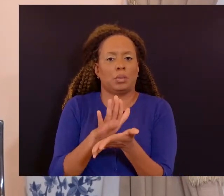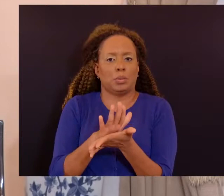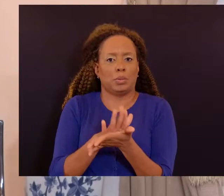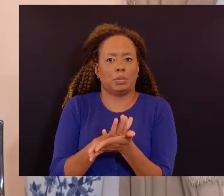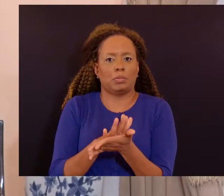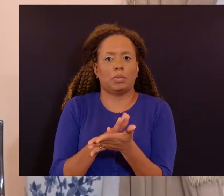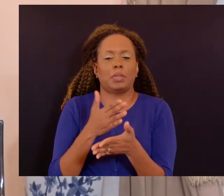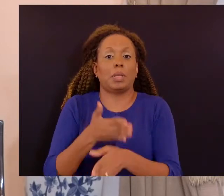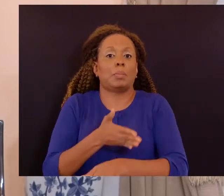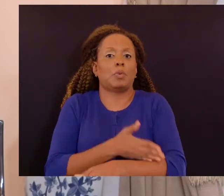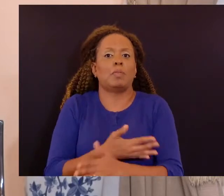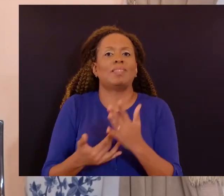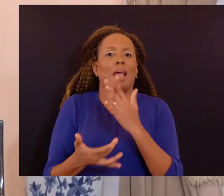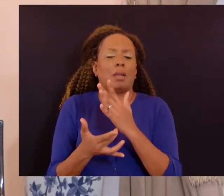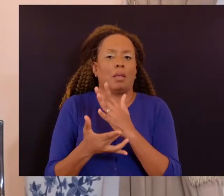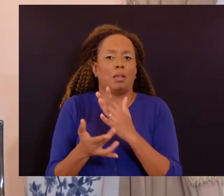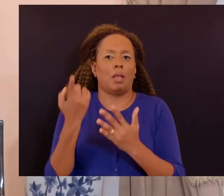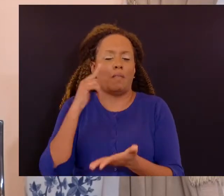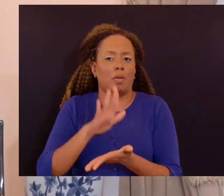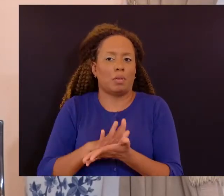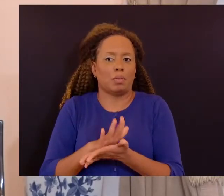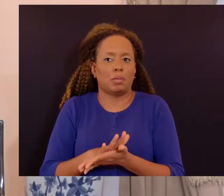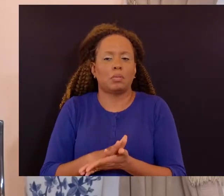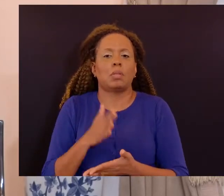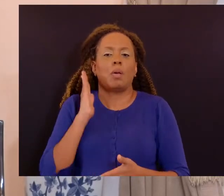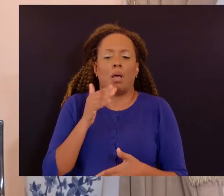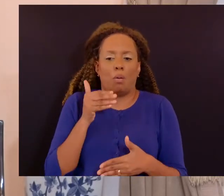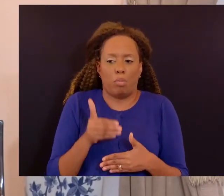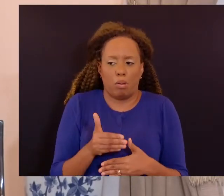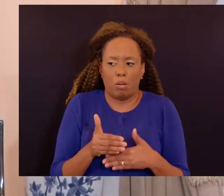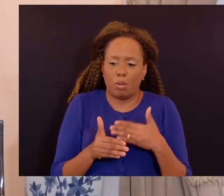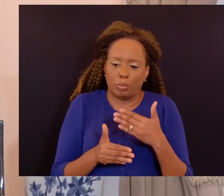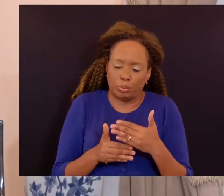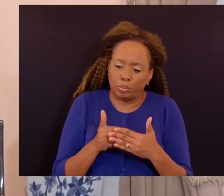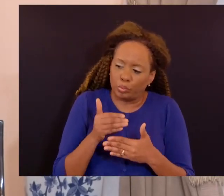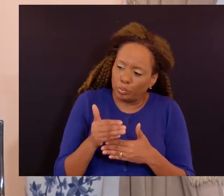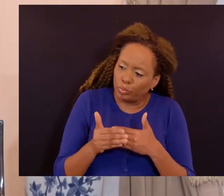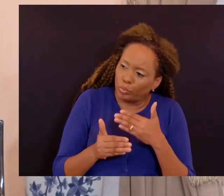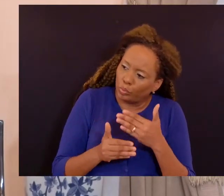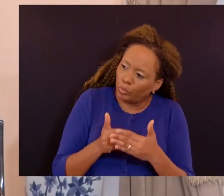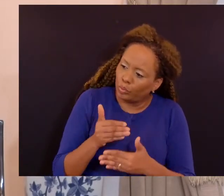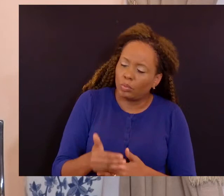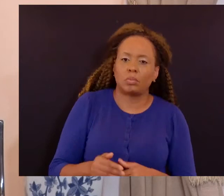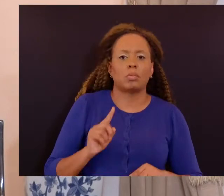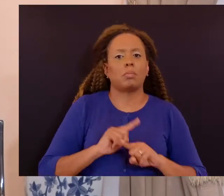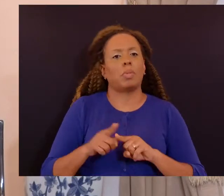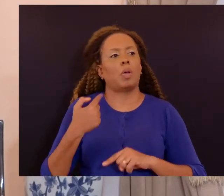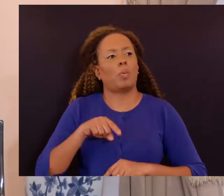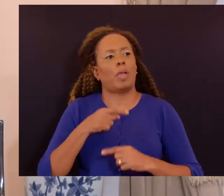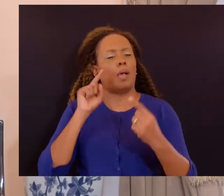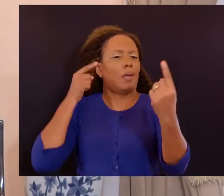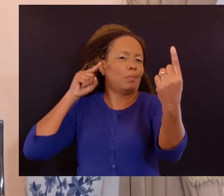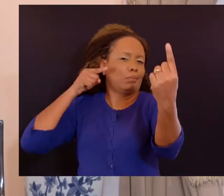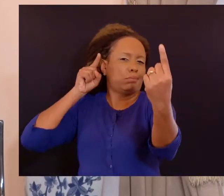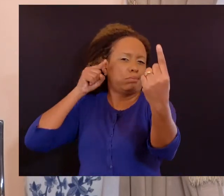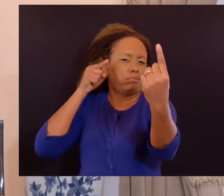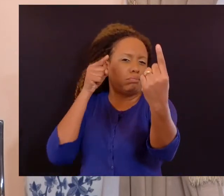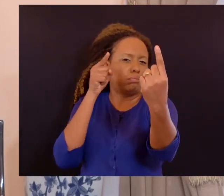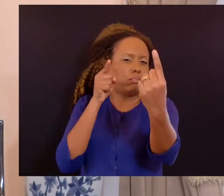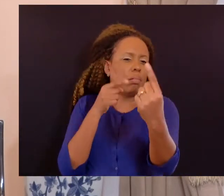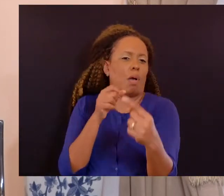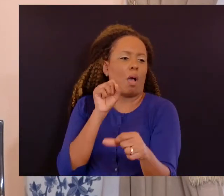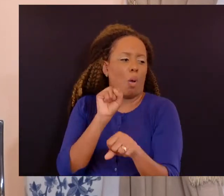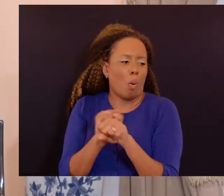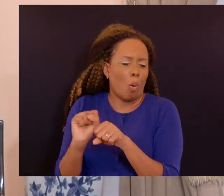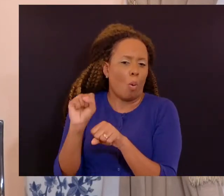it takes some time for these things to happen. But I want to make it clear to you that we are working towards it because we recognize that,